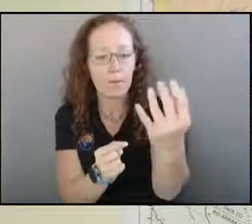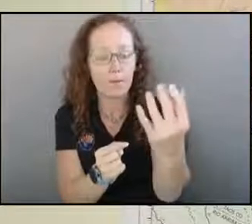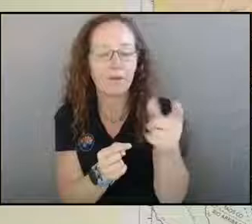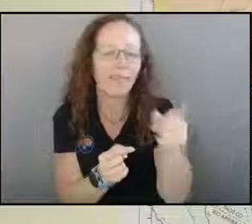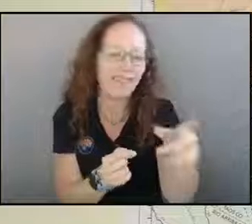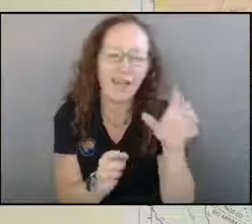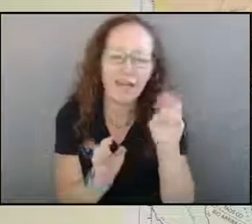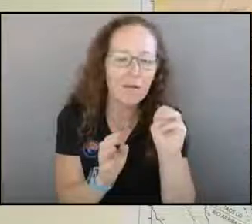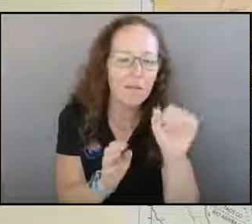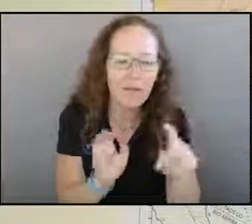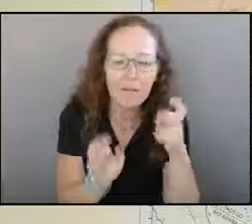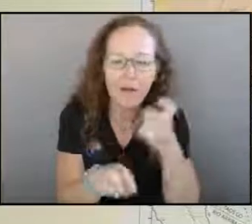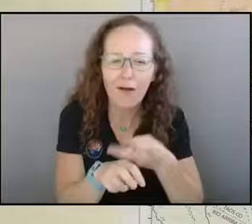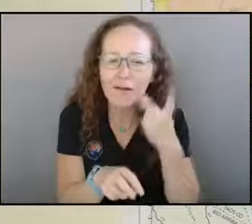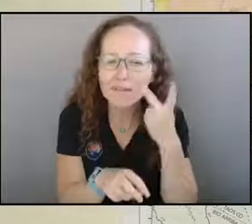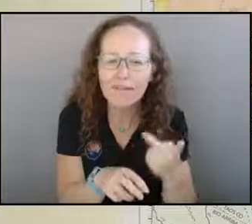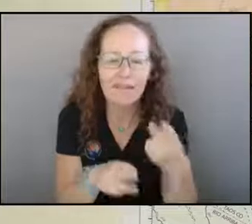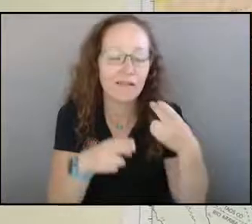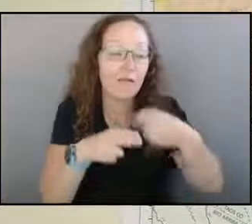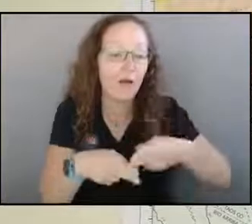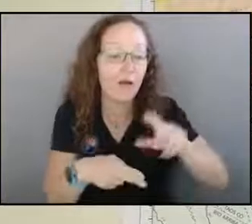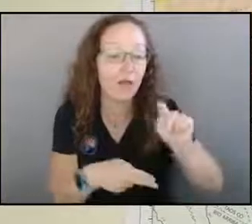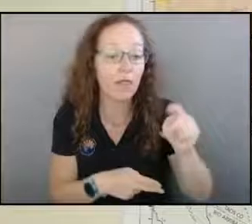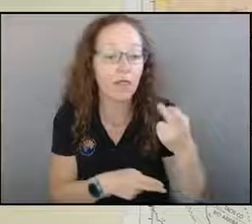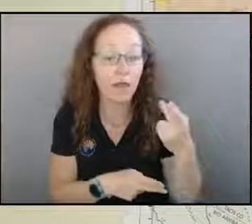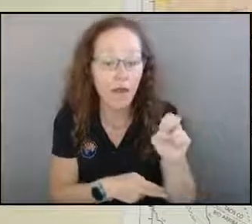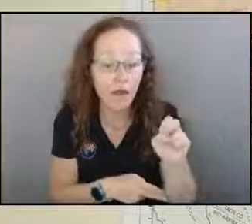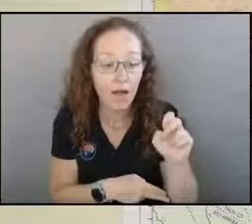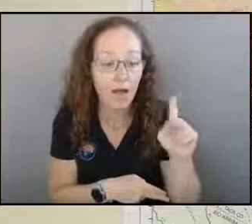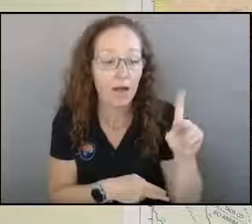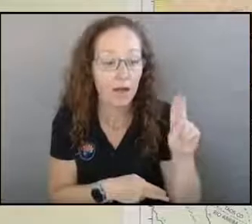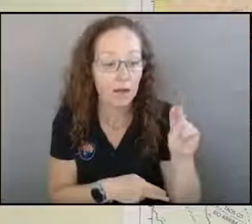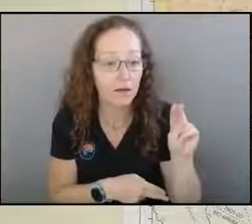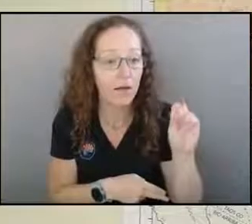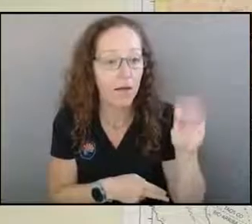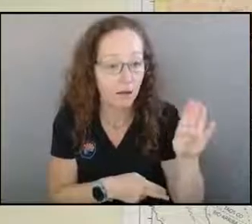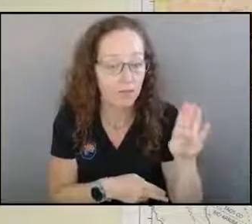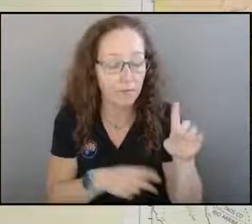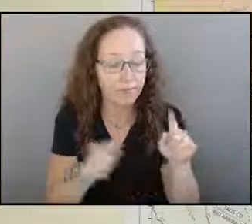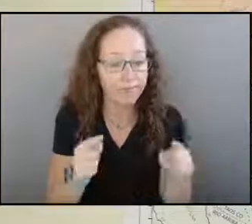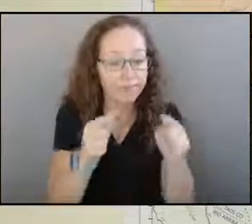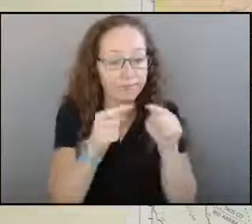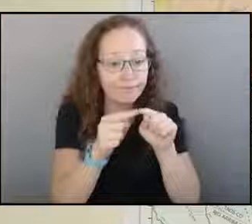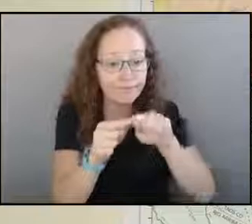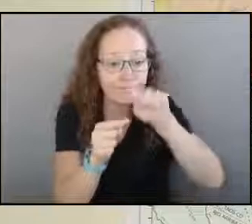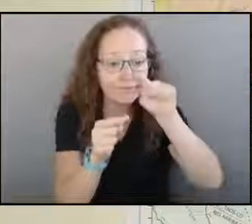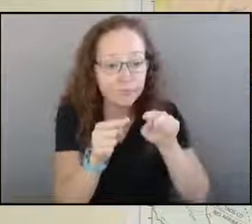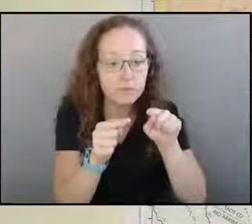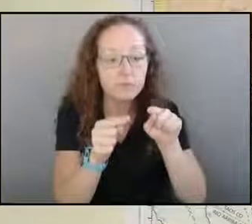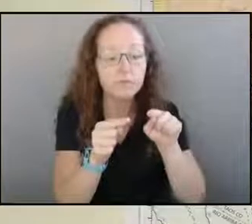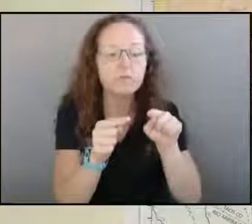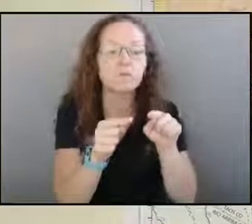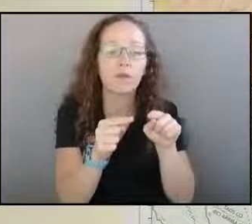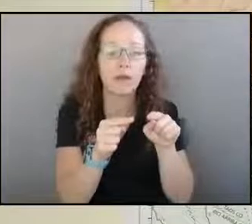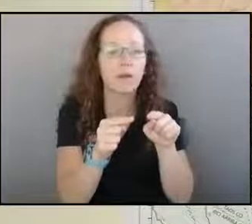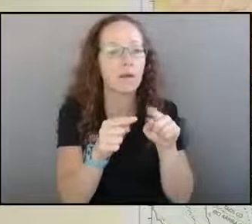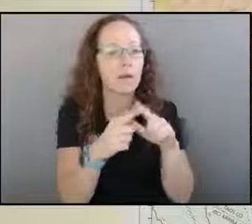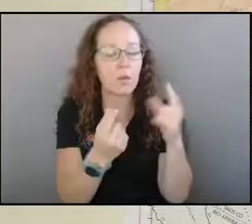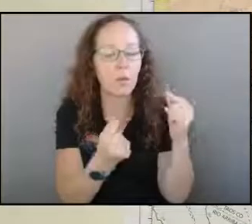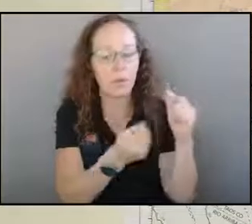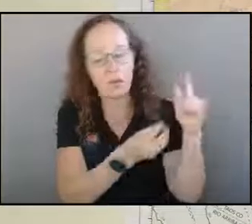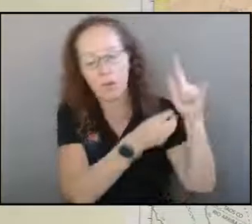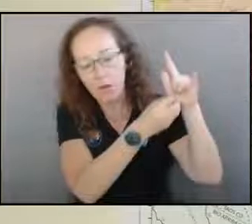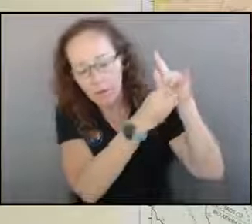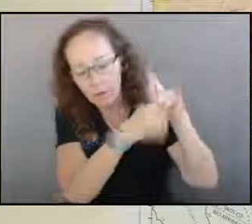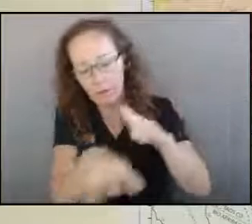called the Knob, and they were able to put a lot of water on that in a short amount of time. And you know, those scoopers,